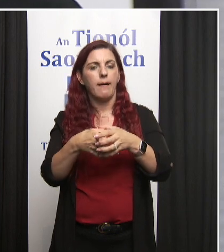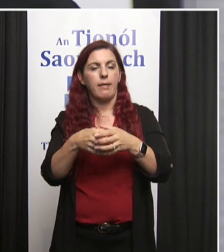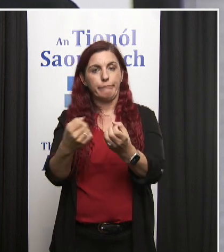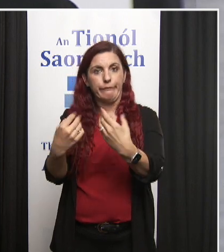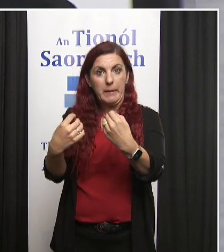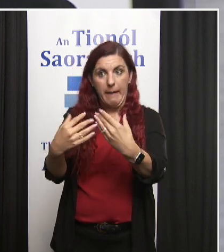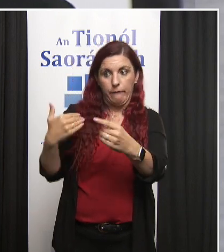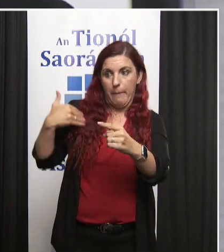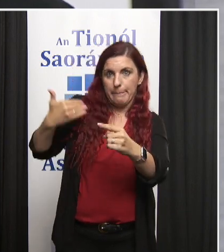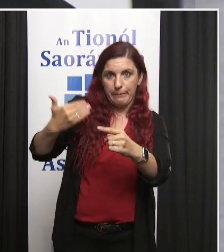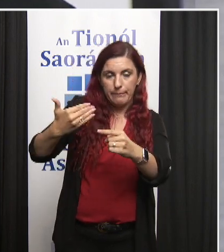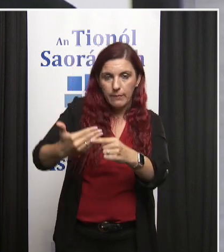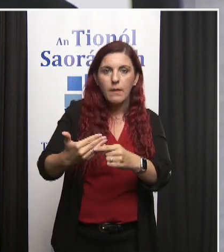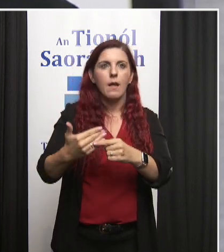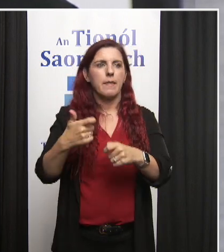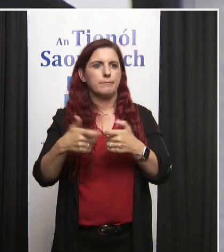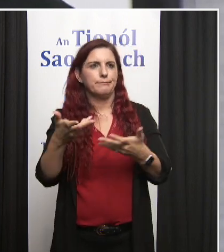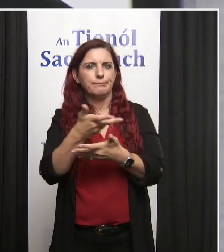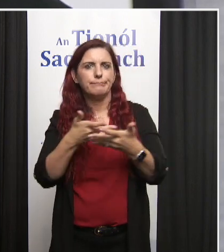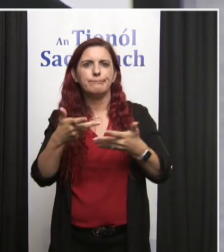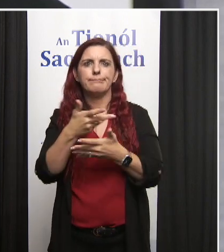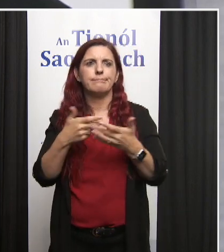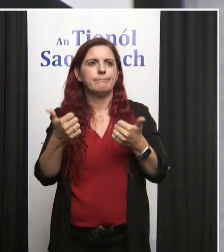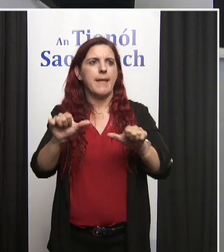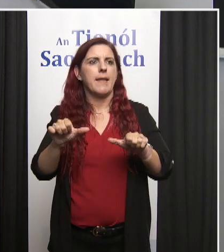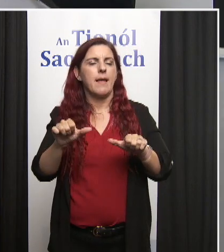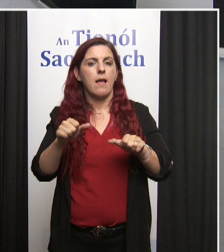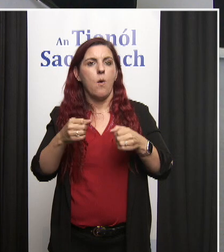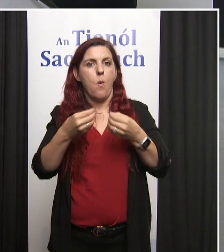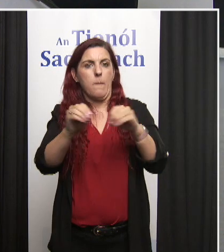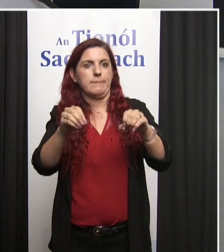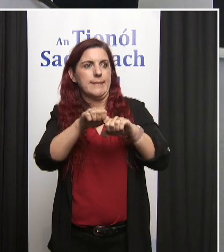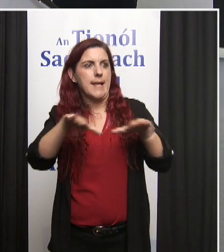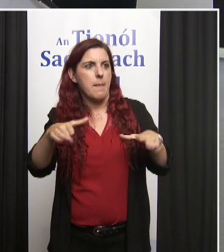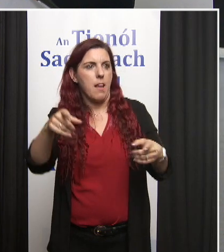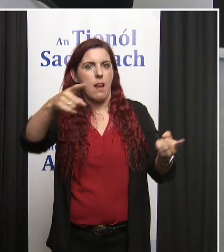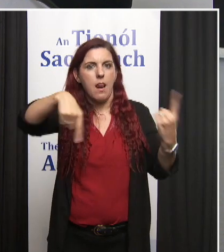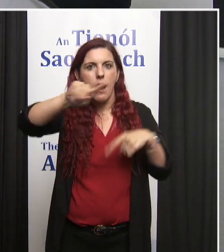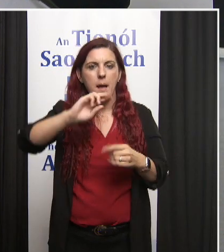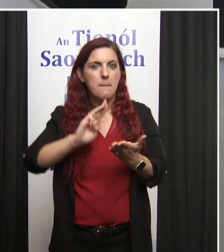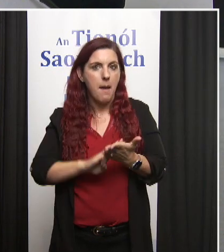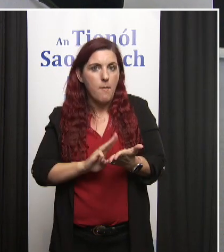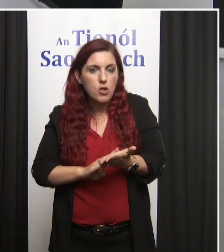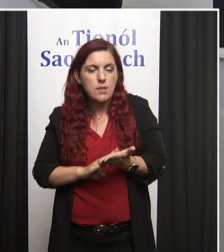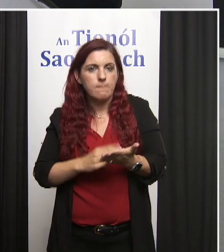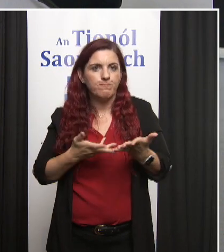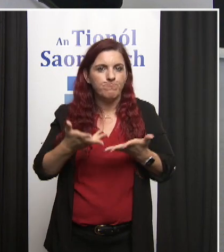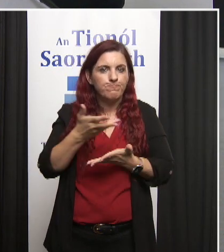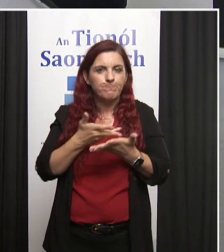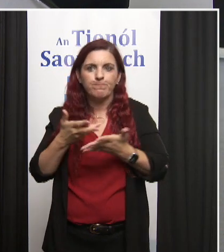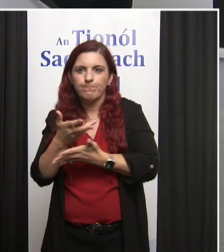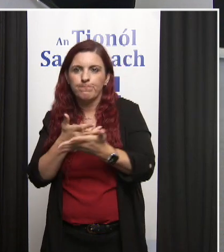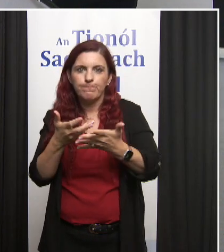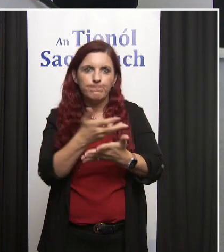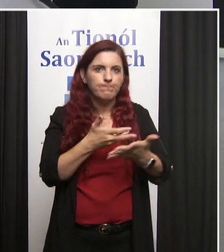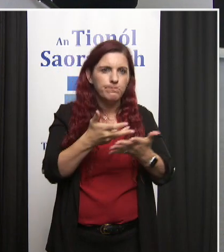on matters that we have discussed over the last number of meetings, and we also then handed over to the Citizens' Assembly